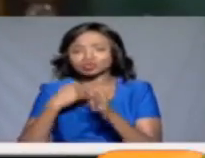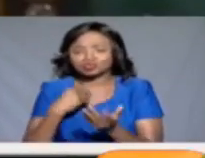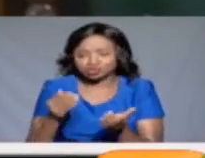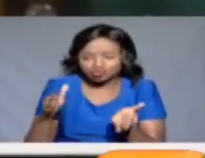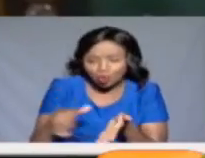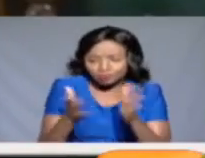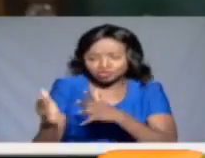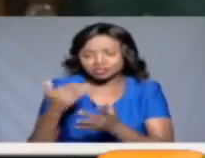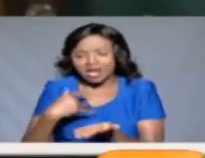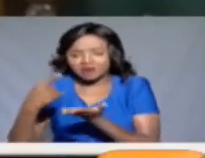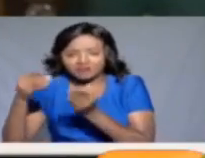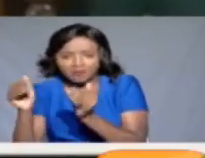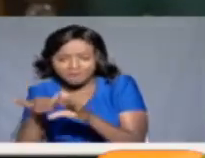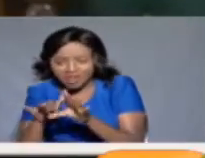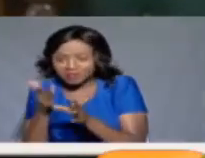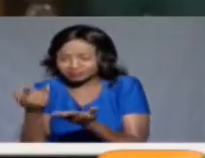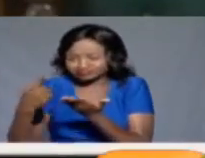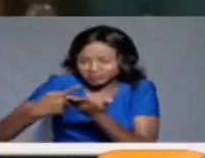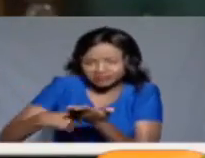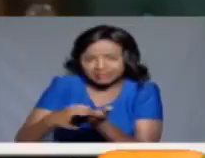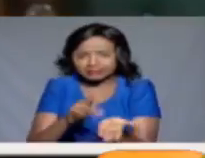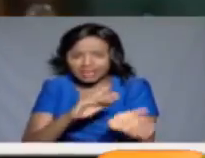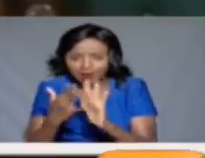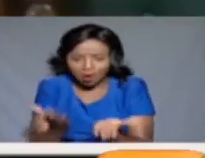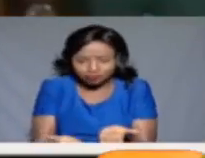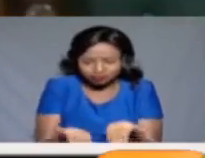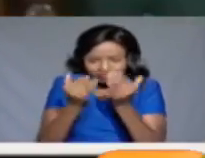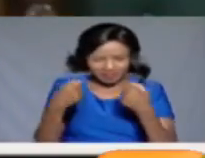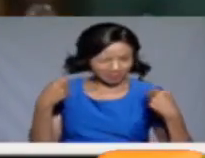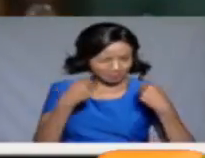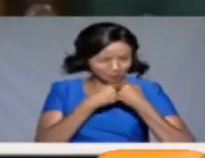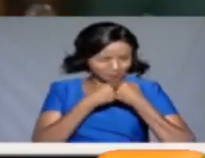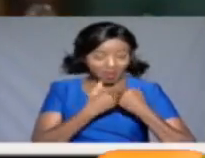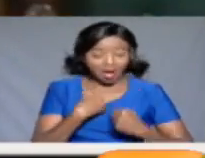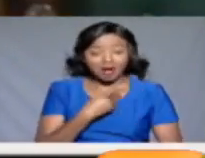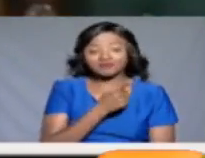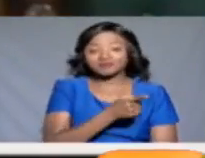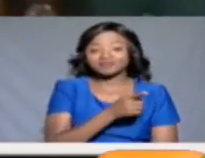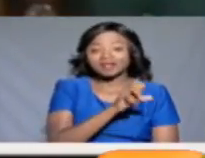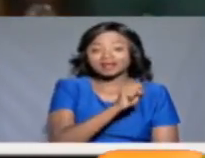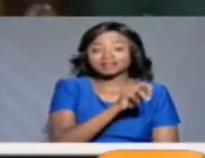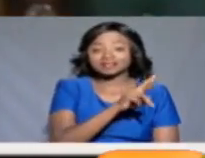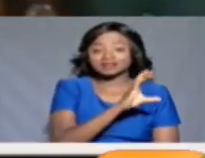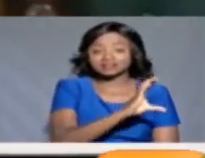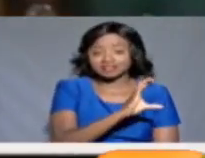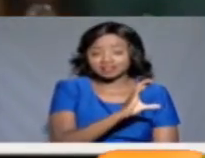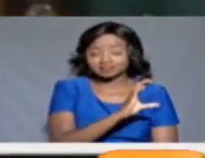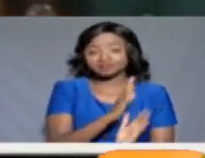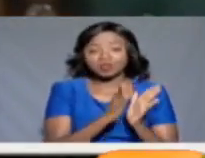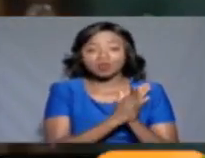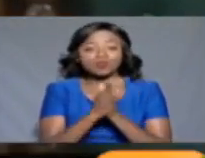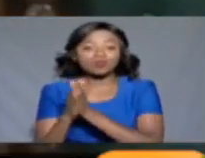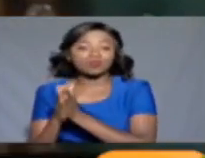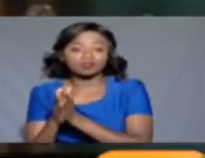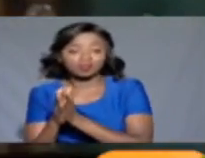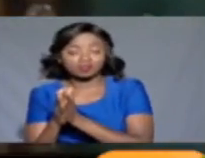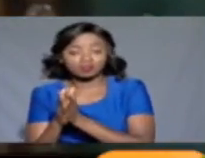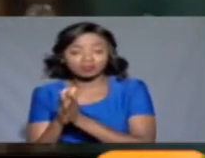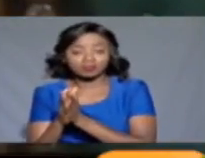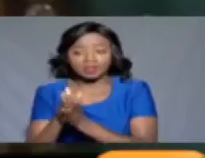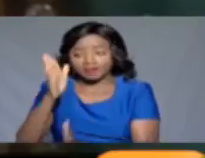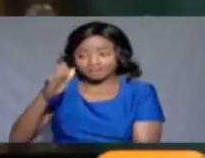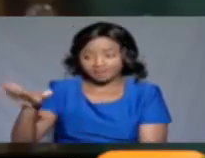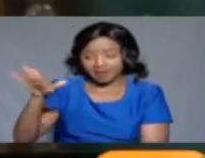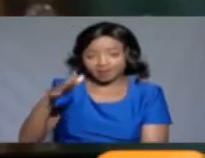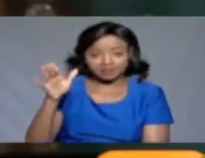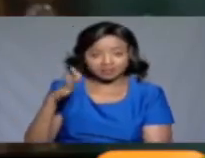and discuss the progress of the ongoing dispute between the Salaries and Remuneration Commission and the